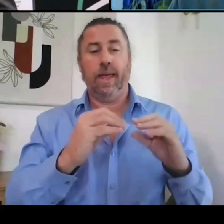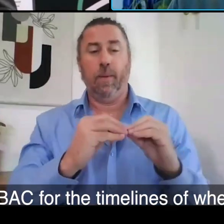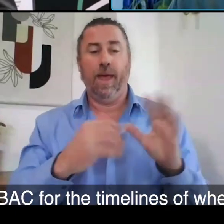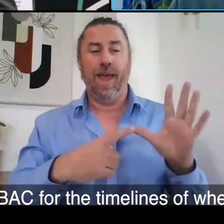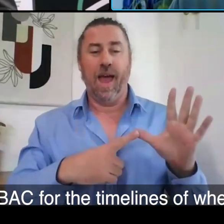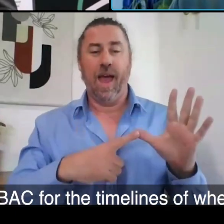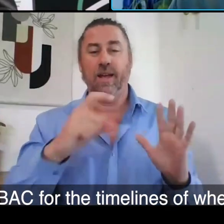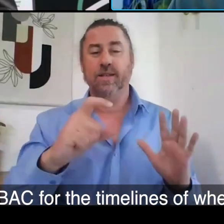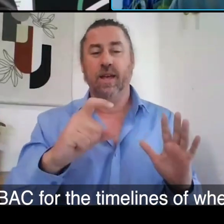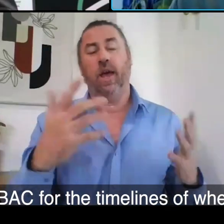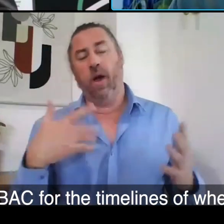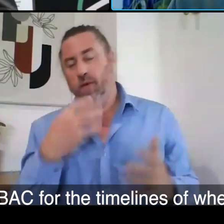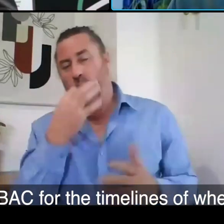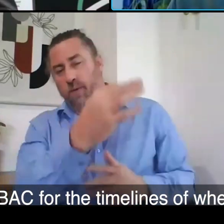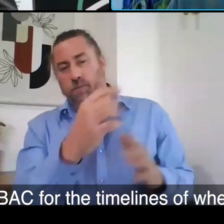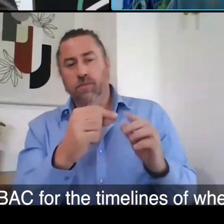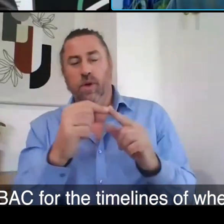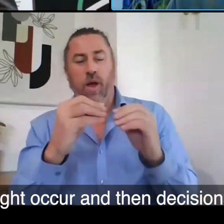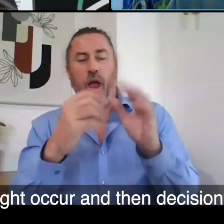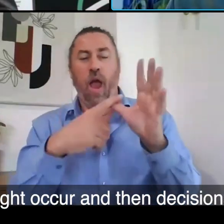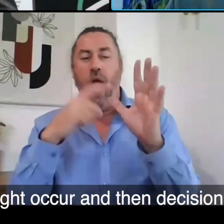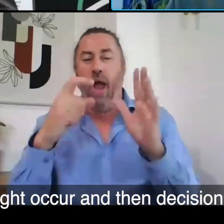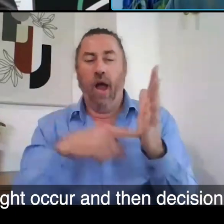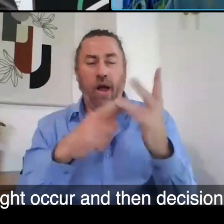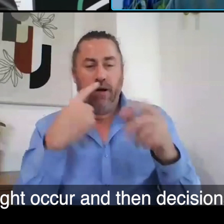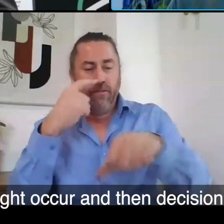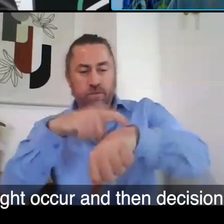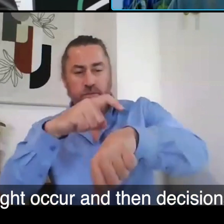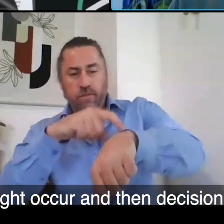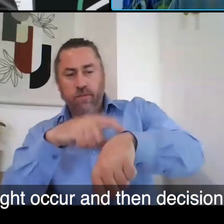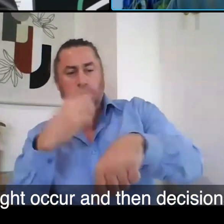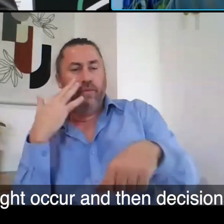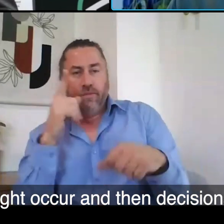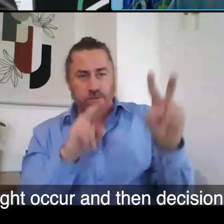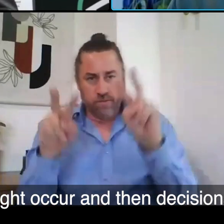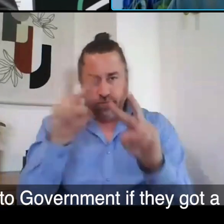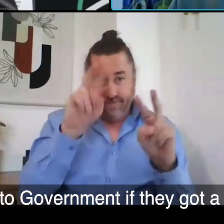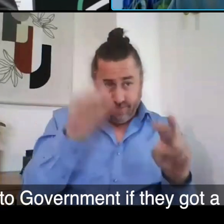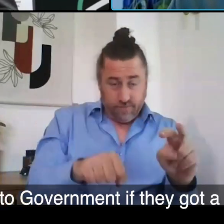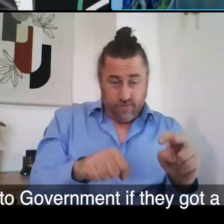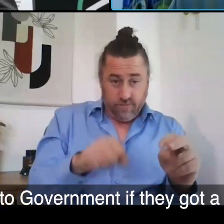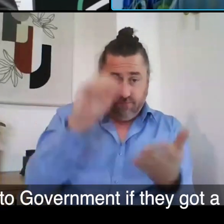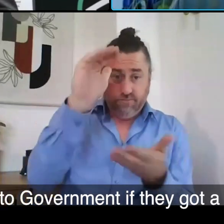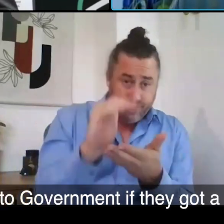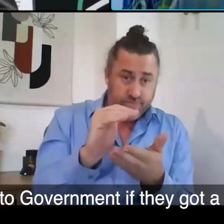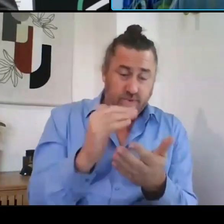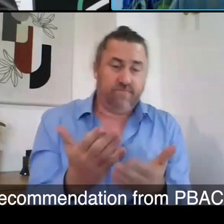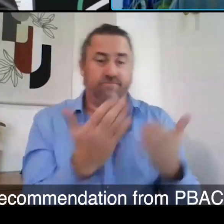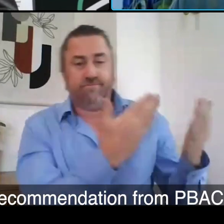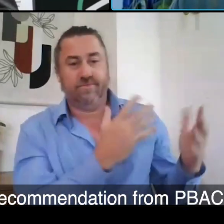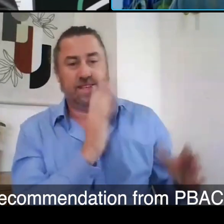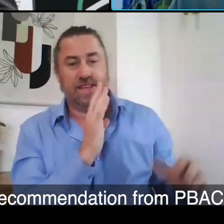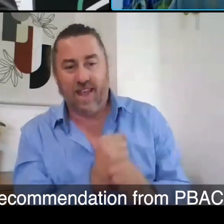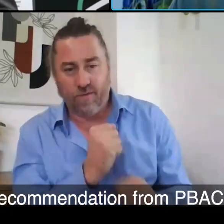have to defer to the PBAC for the timelines of when those evaluations might occur, and then decisions which would then go to government. If they got a